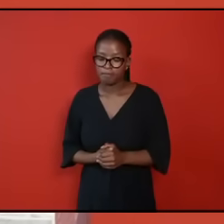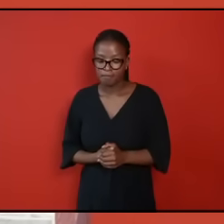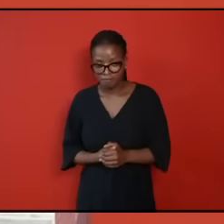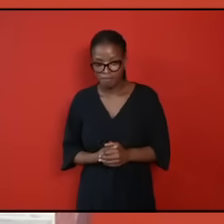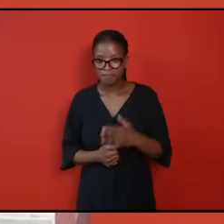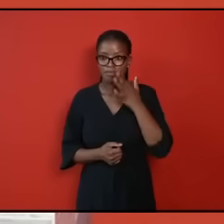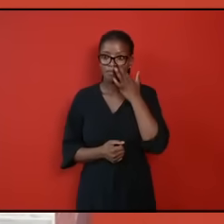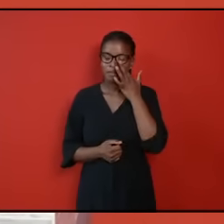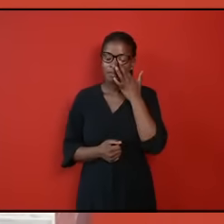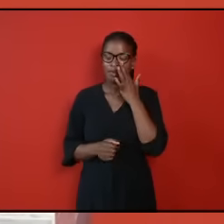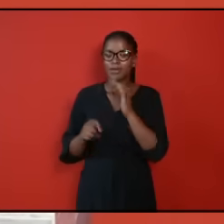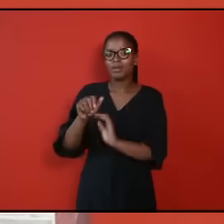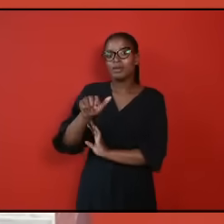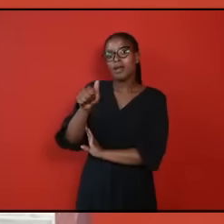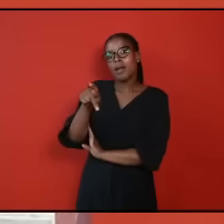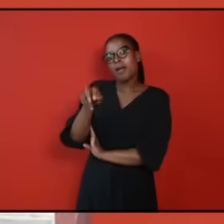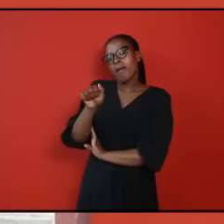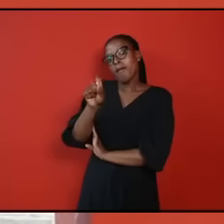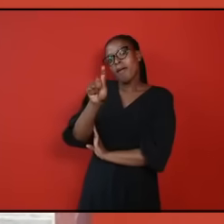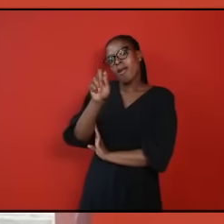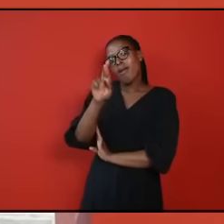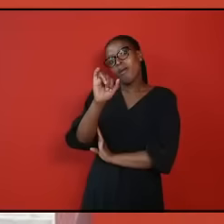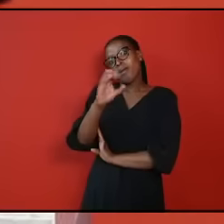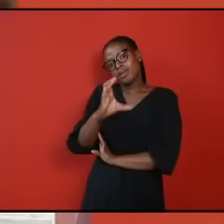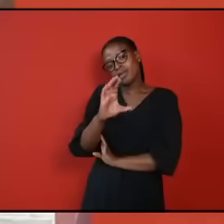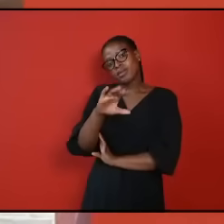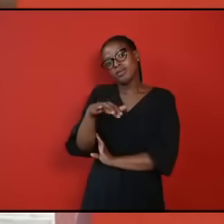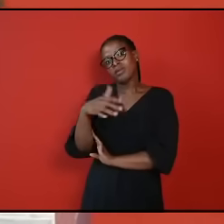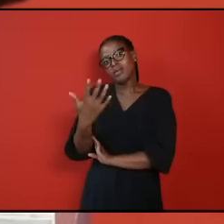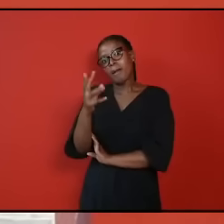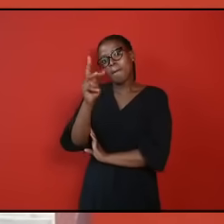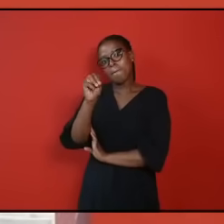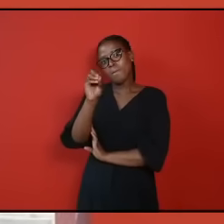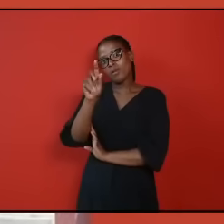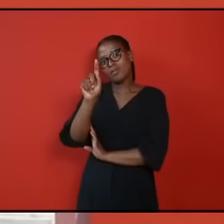Patrice Motsepe is a candidate for Cyril.